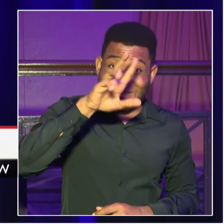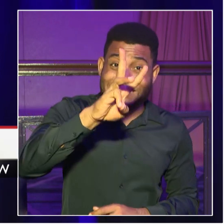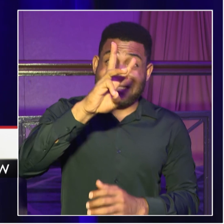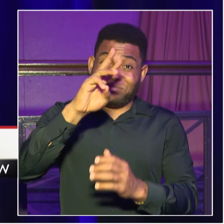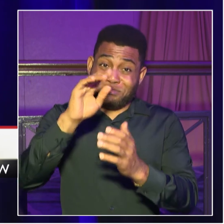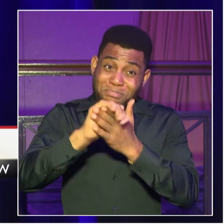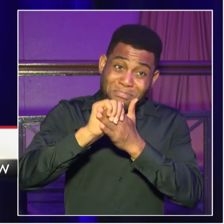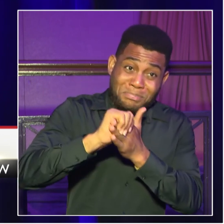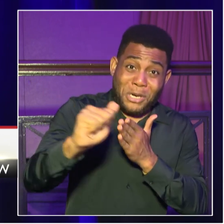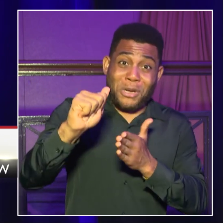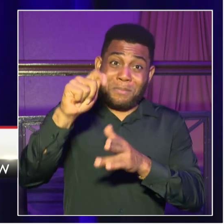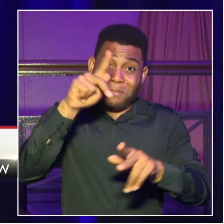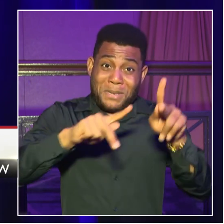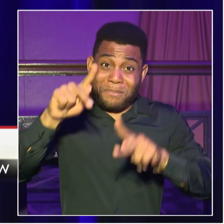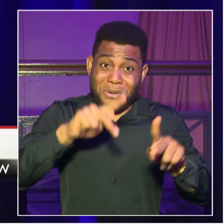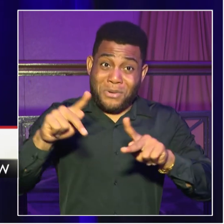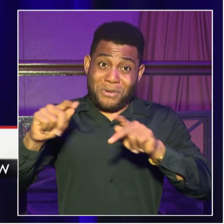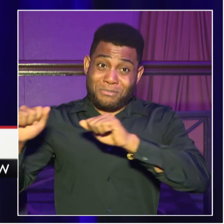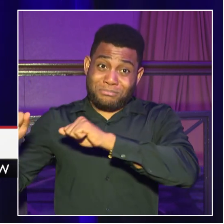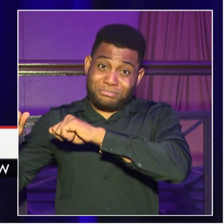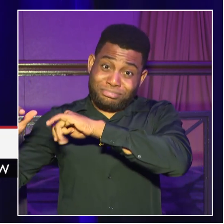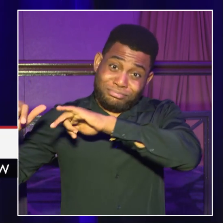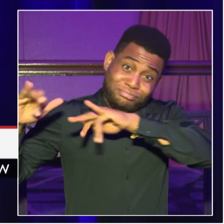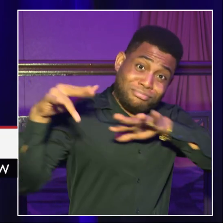102,000 jobs.